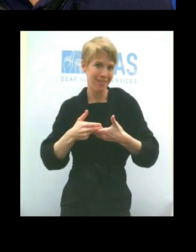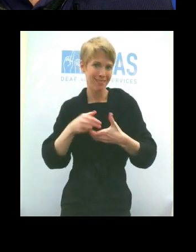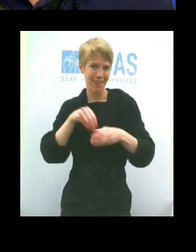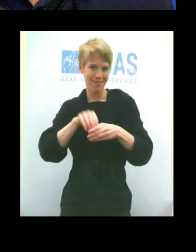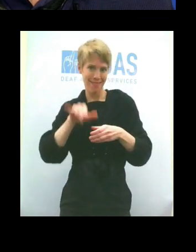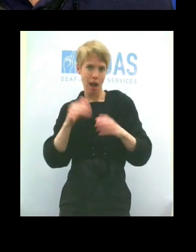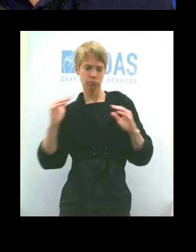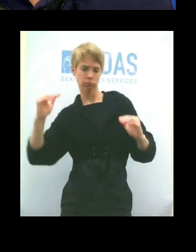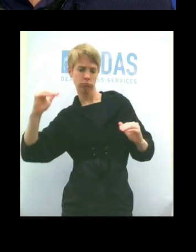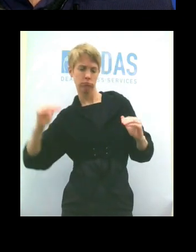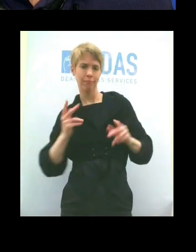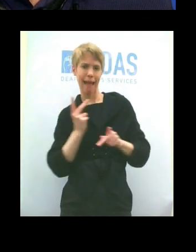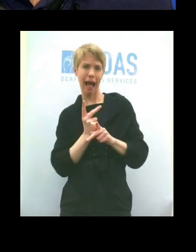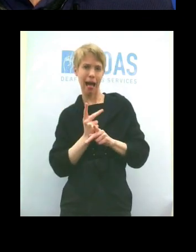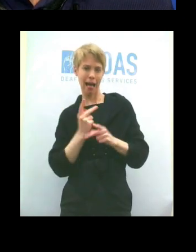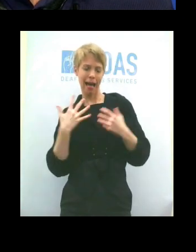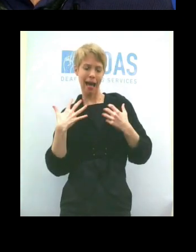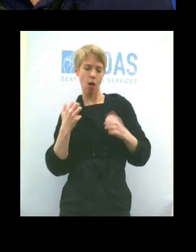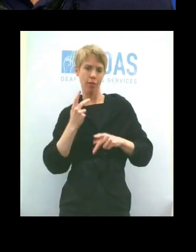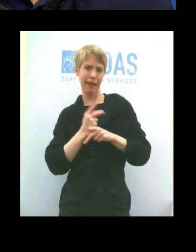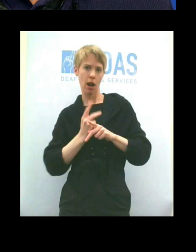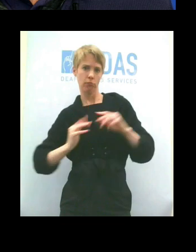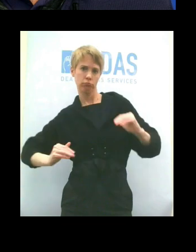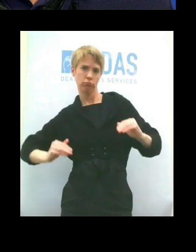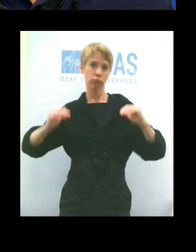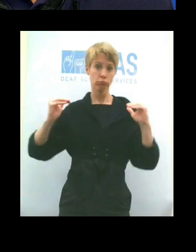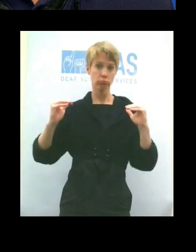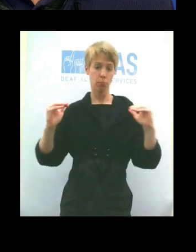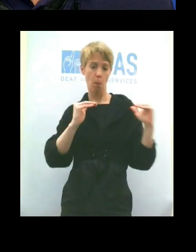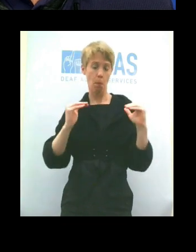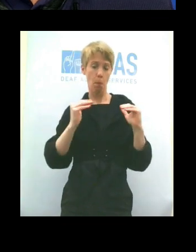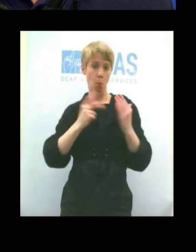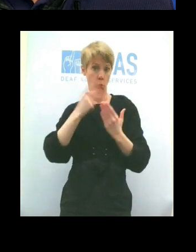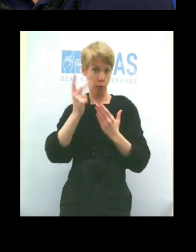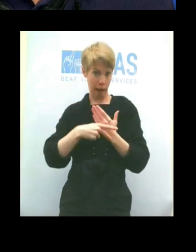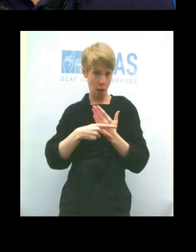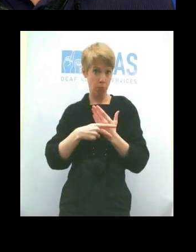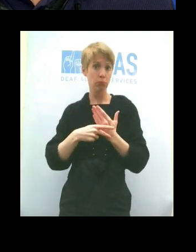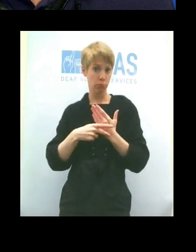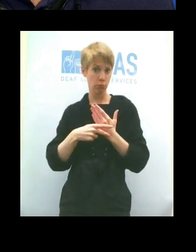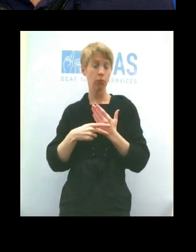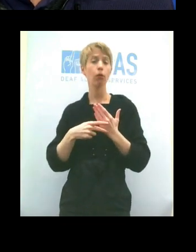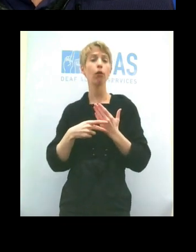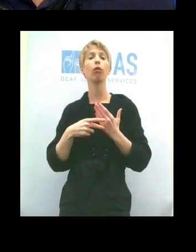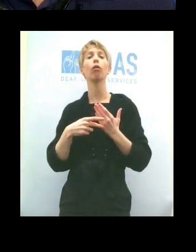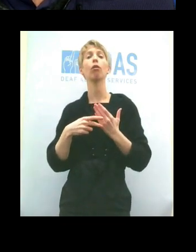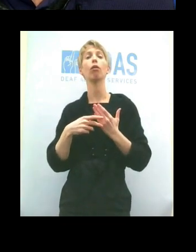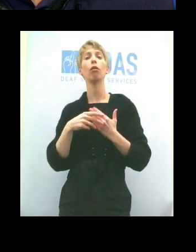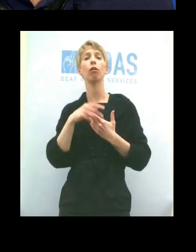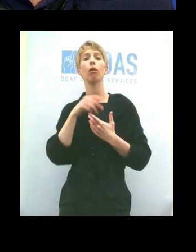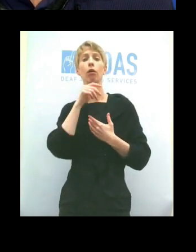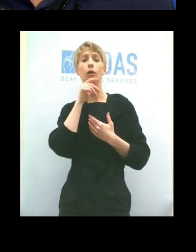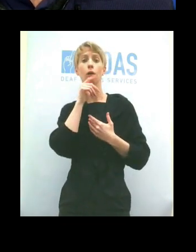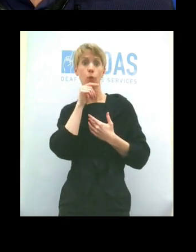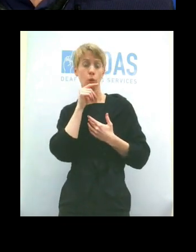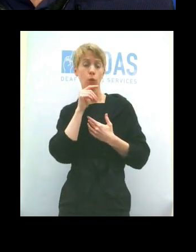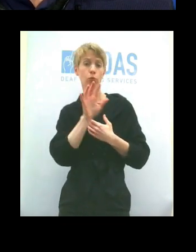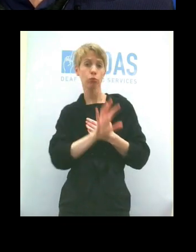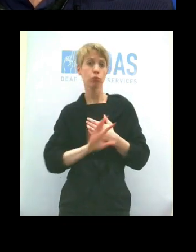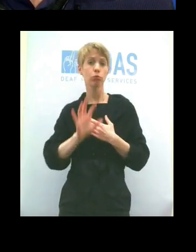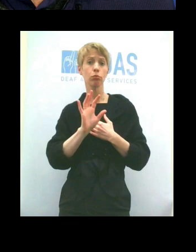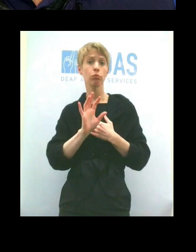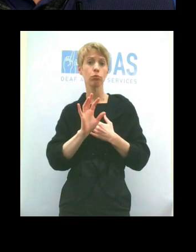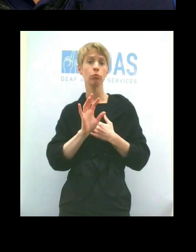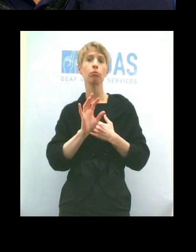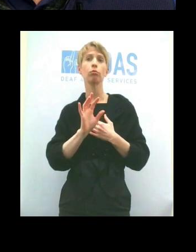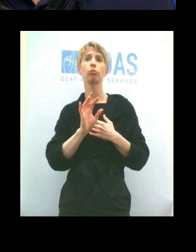this assistance from Erie County Medical Center with these sites across Erie, Niagara, and Chautauqua